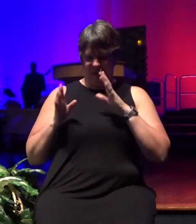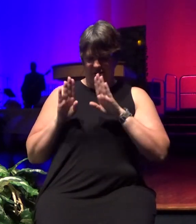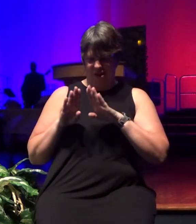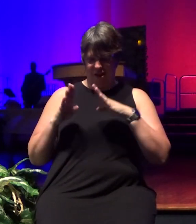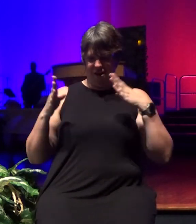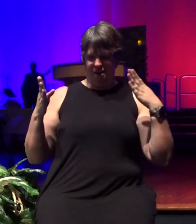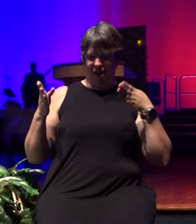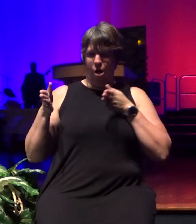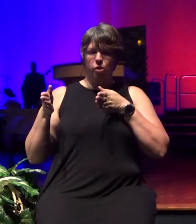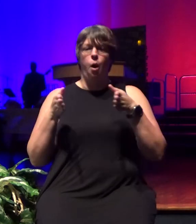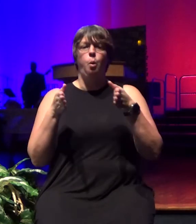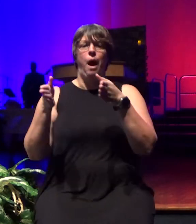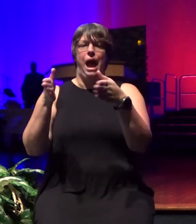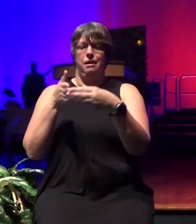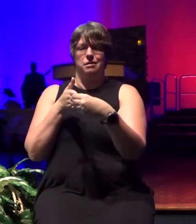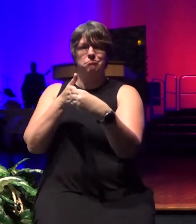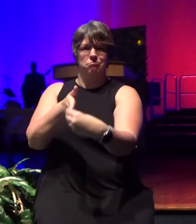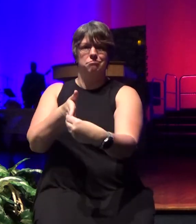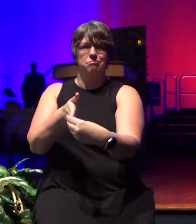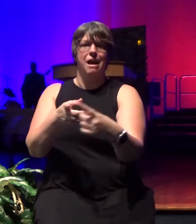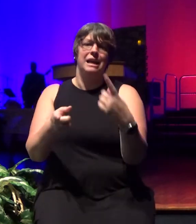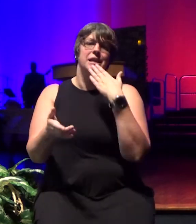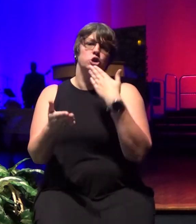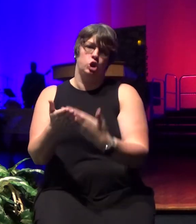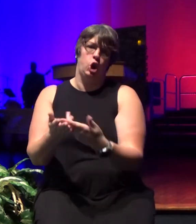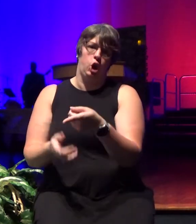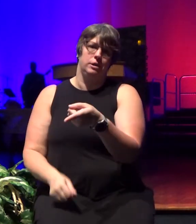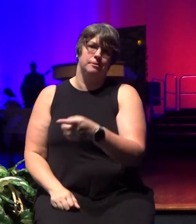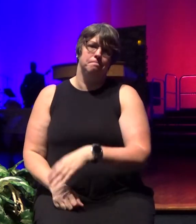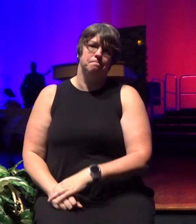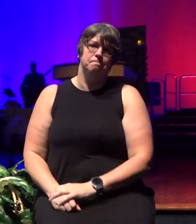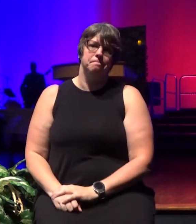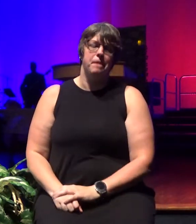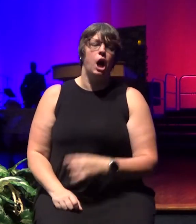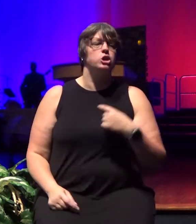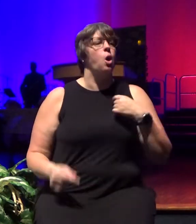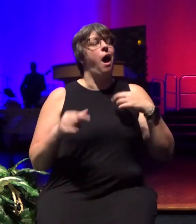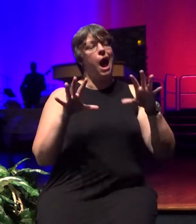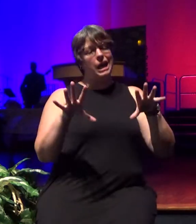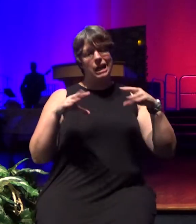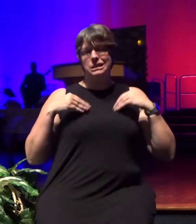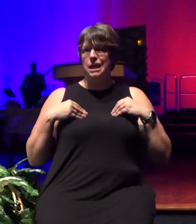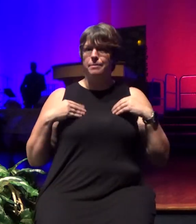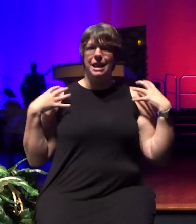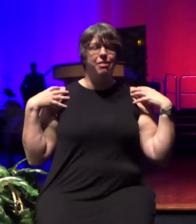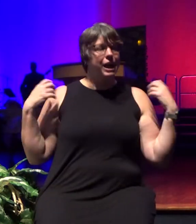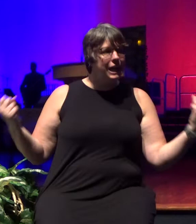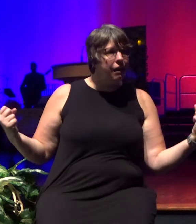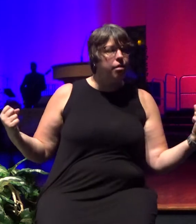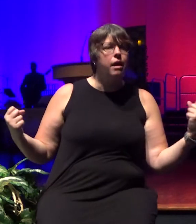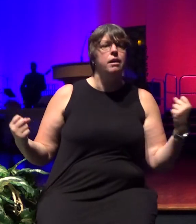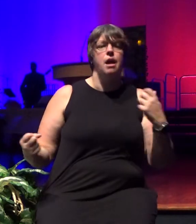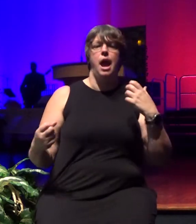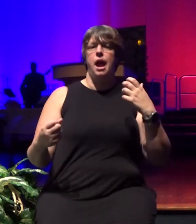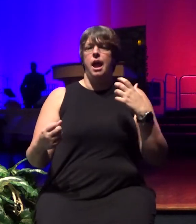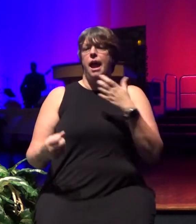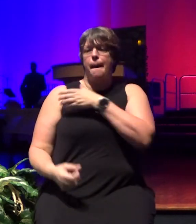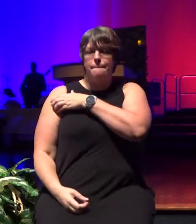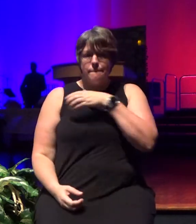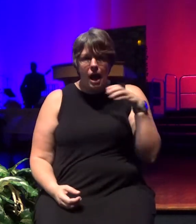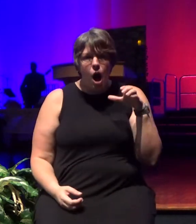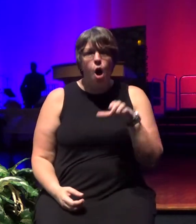into that ultimate release as well. For it is the joy of life that we shall become